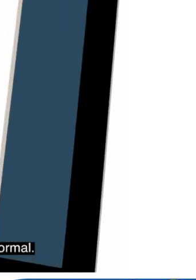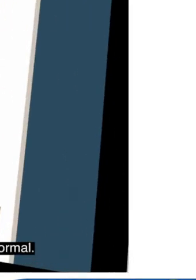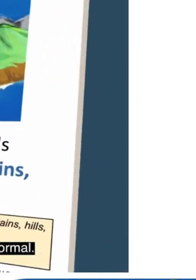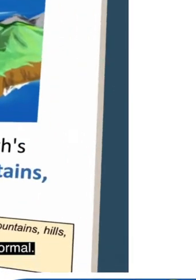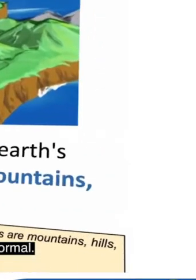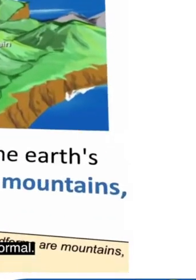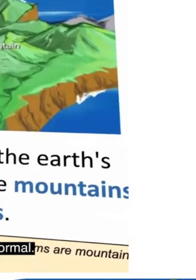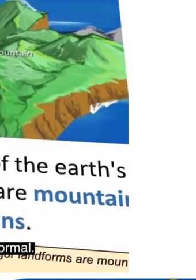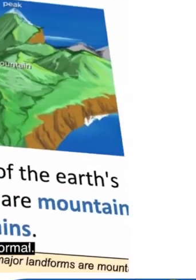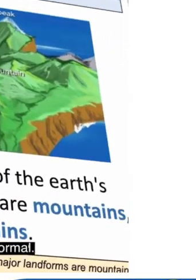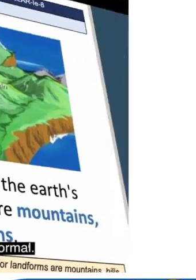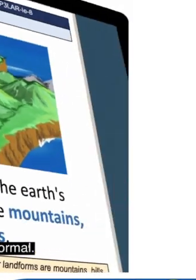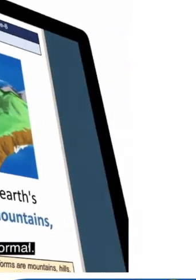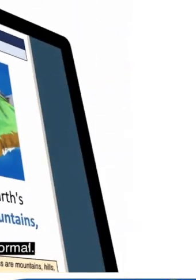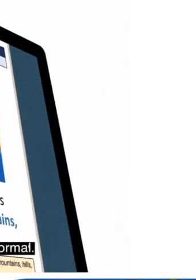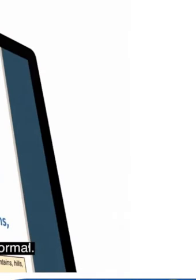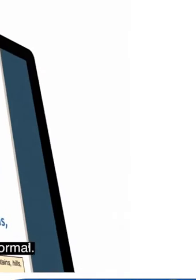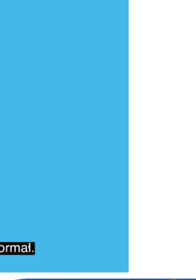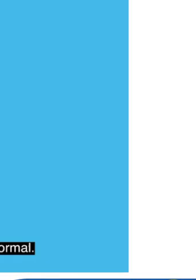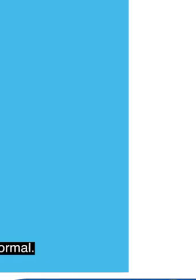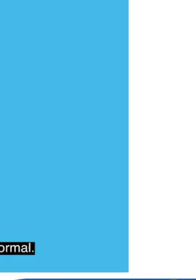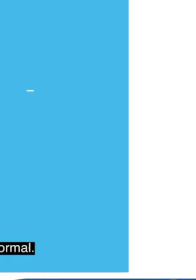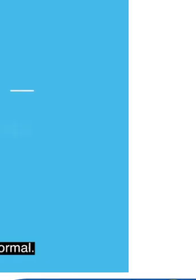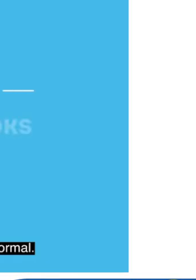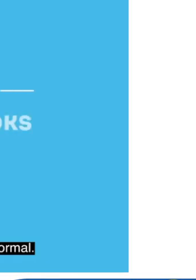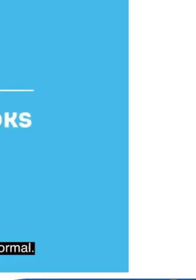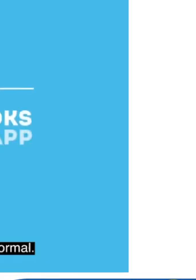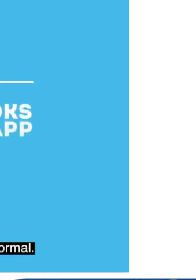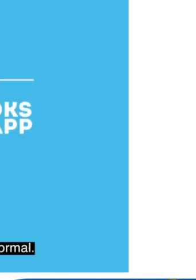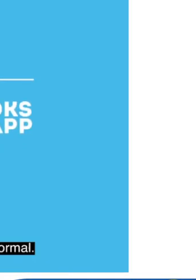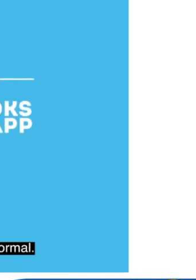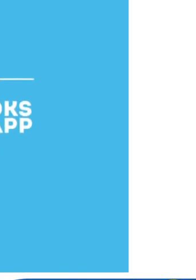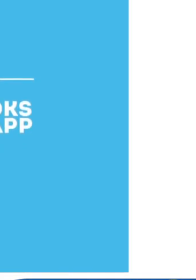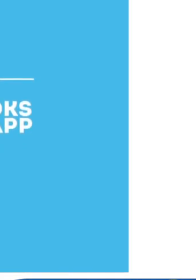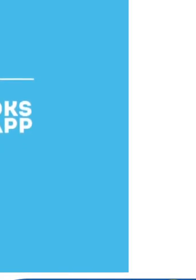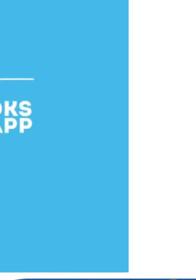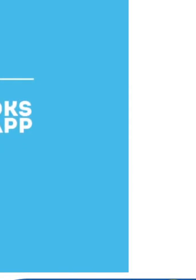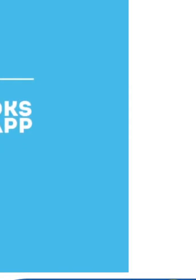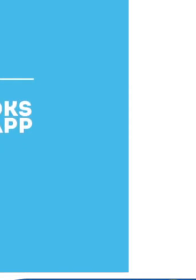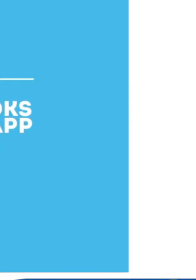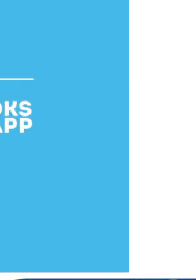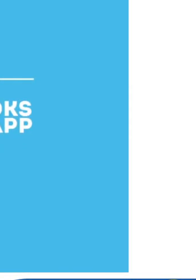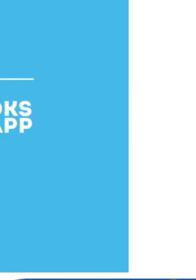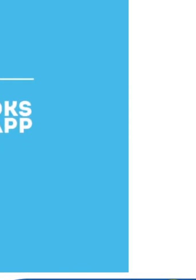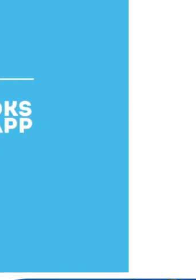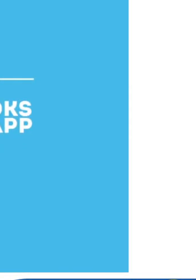Our web portal and our mobile apps are ready for the new normal.